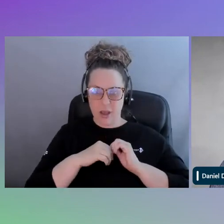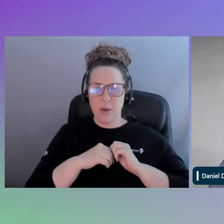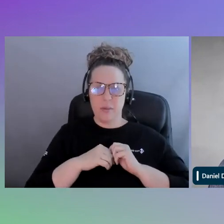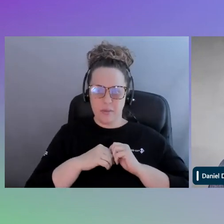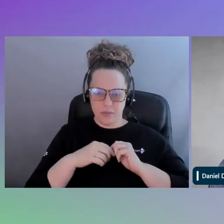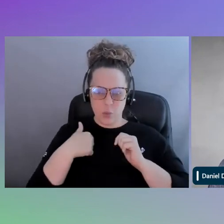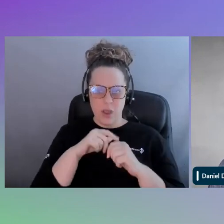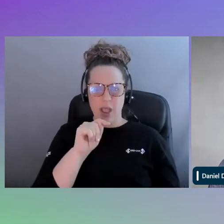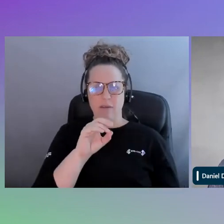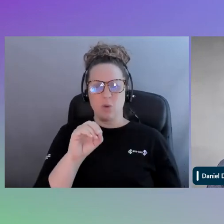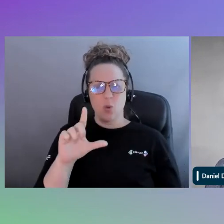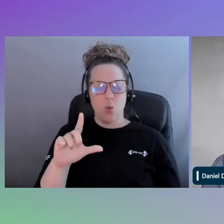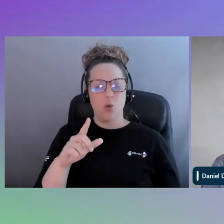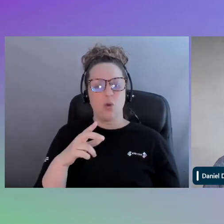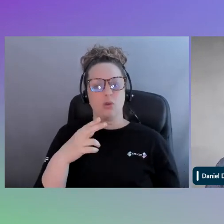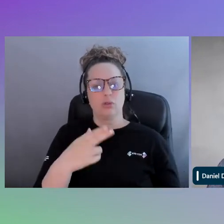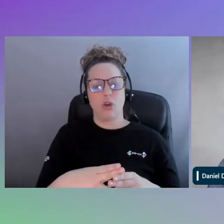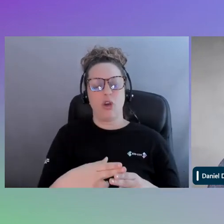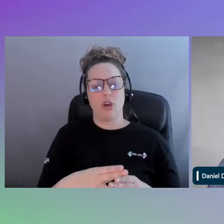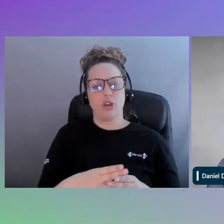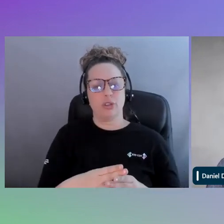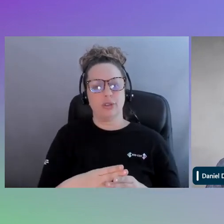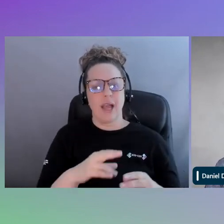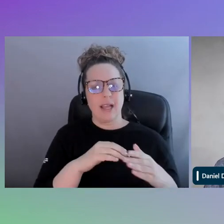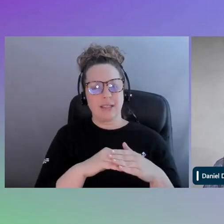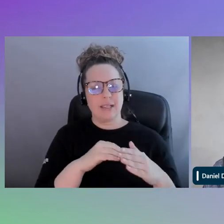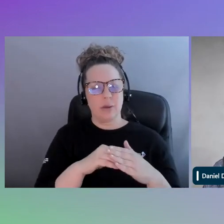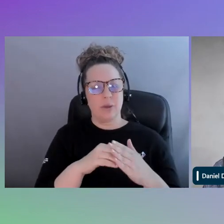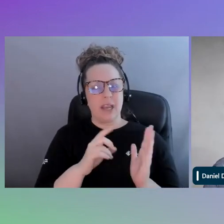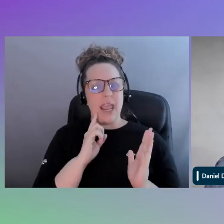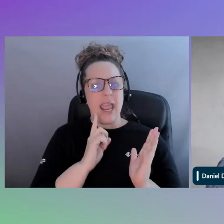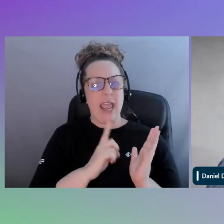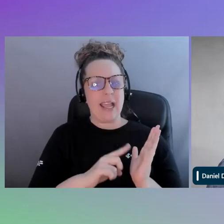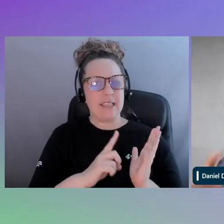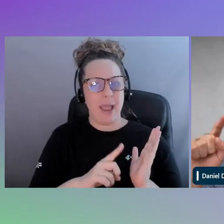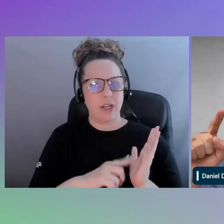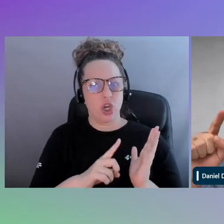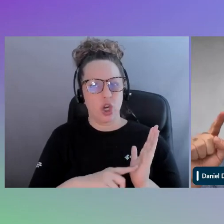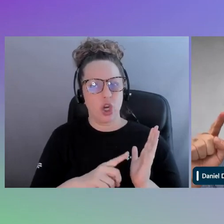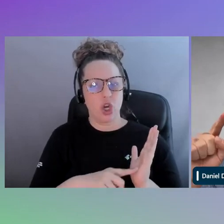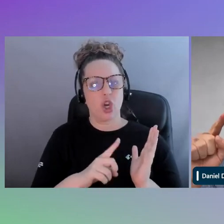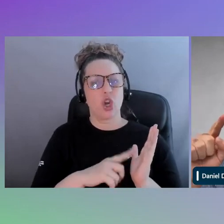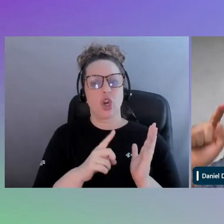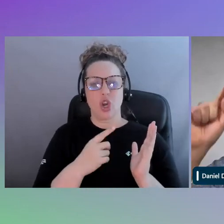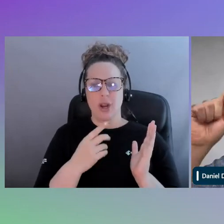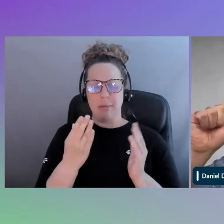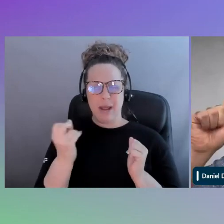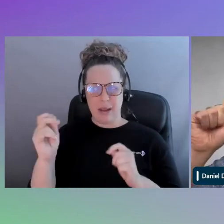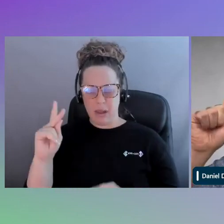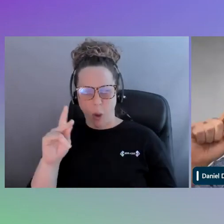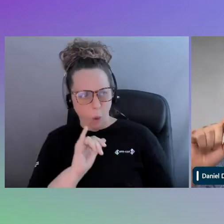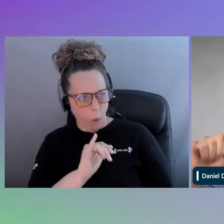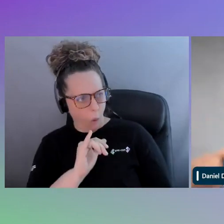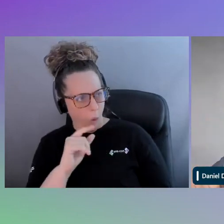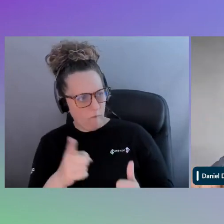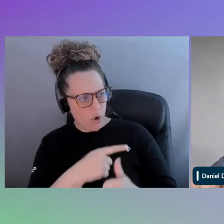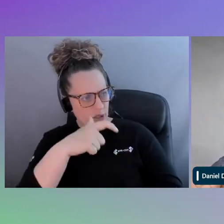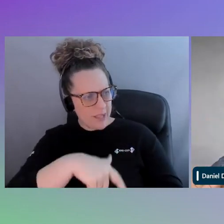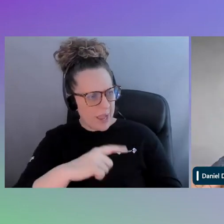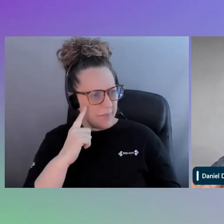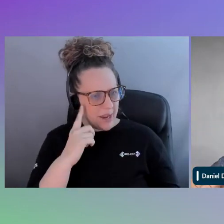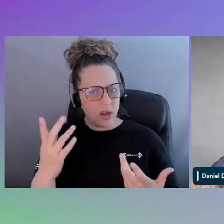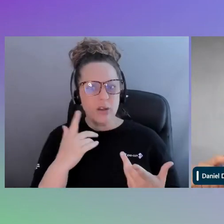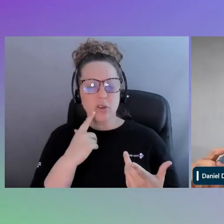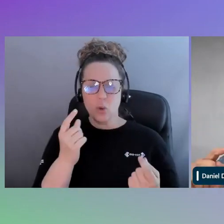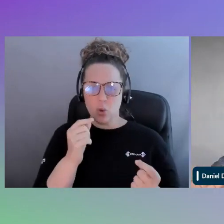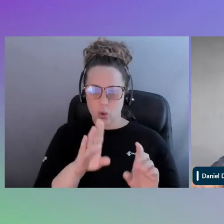tool called Accessibility Inspector that for some reason not many people know about. So you go to Xcode in the top menu, I think, open developer